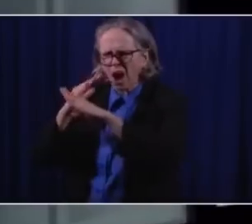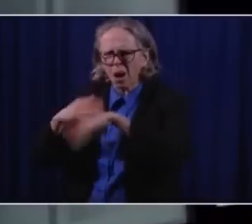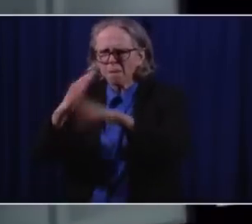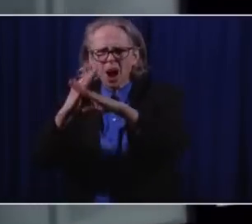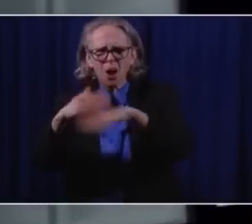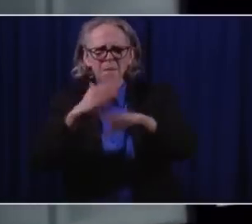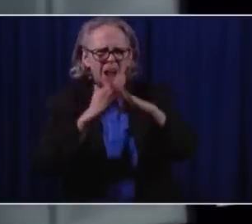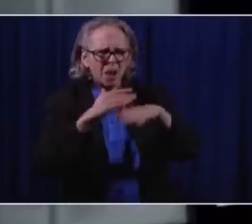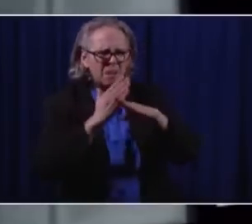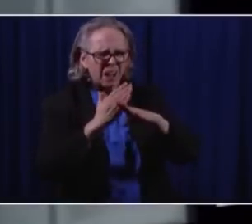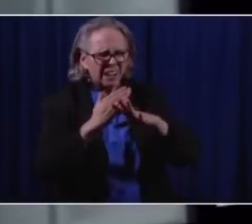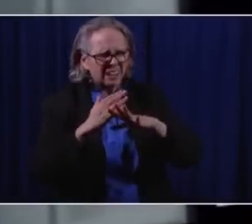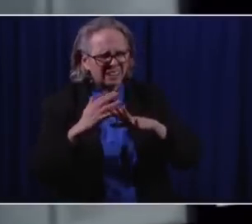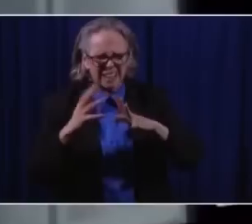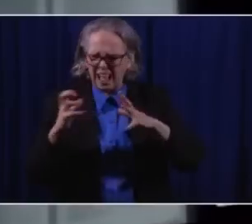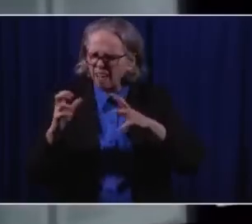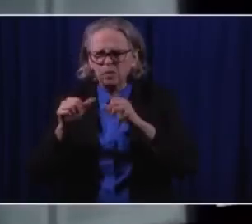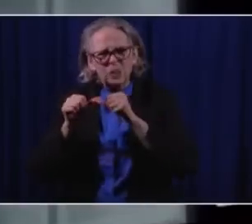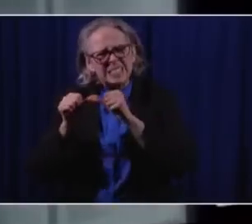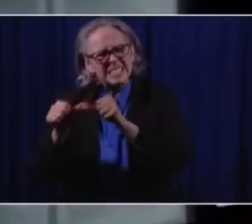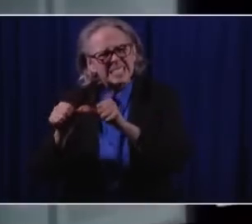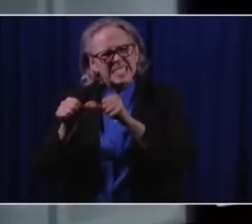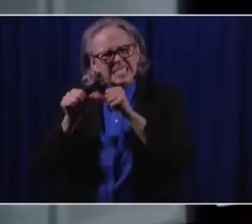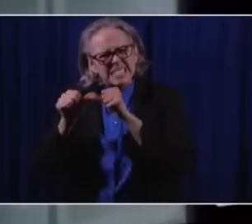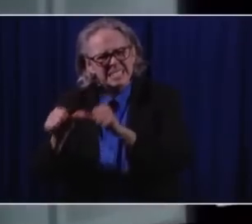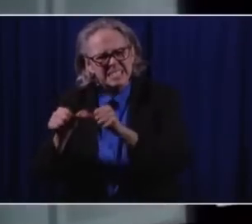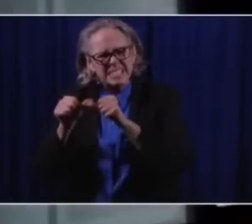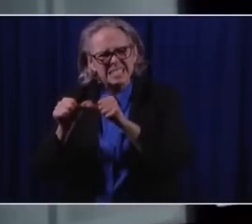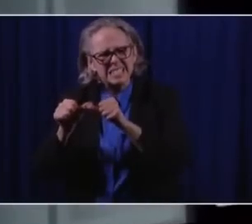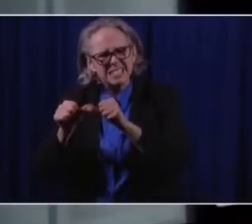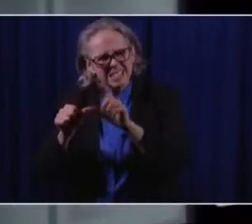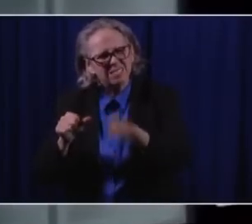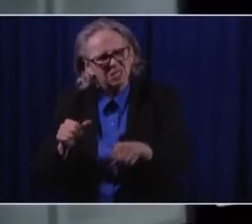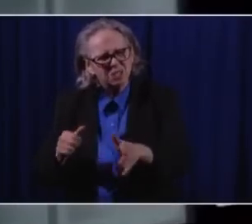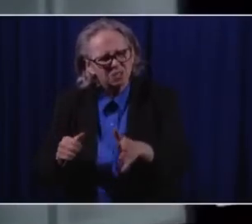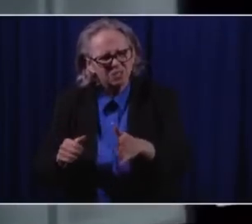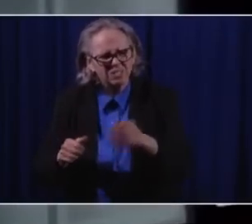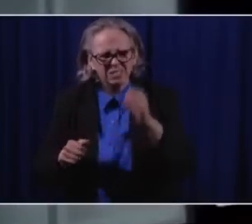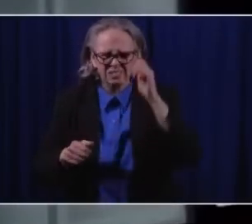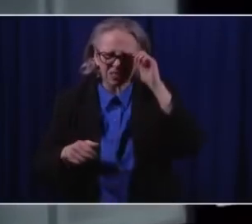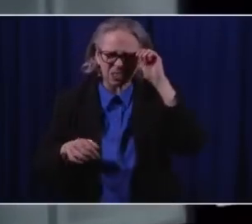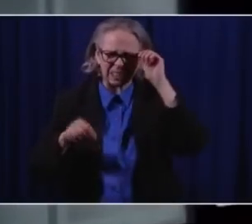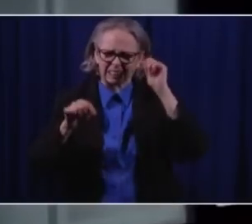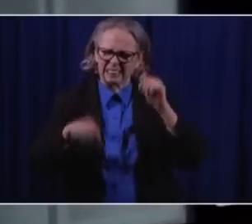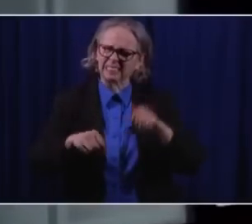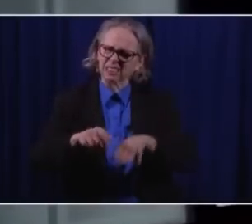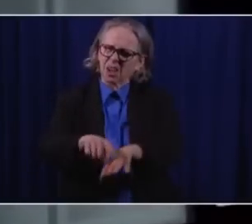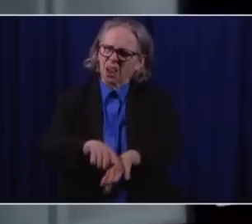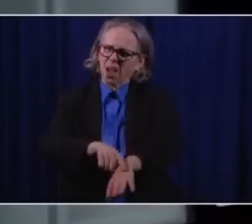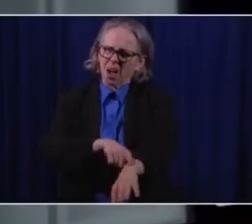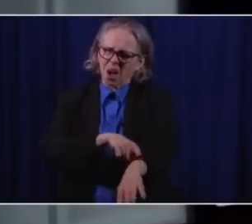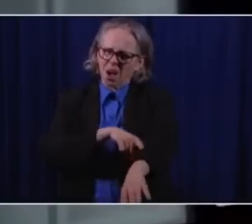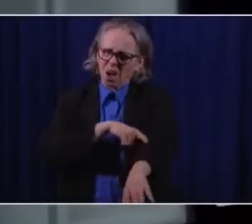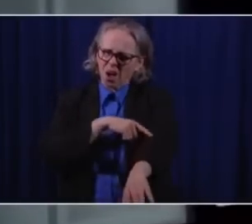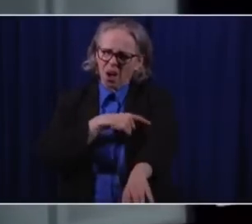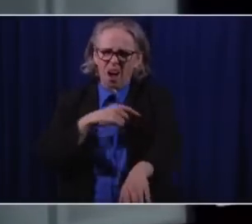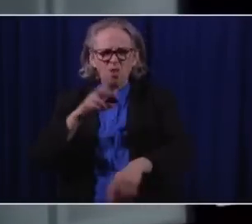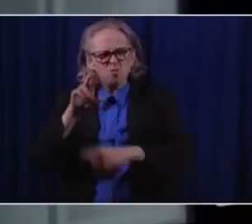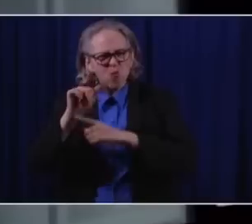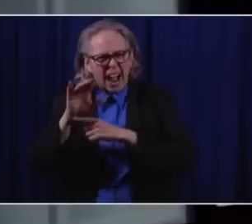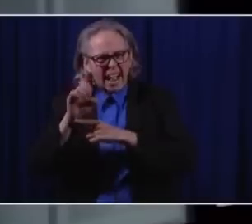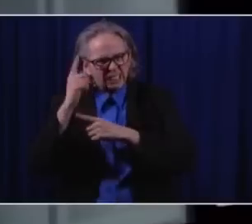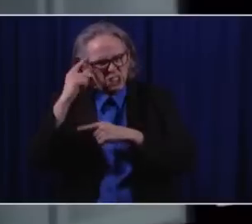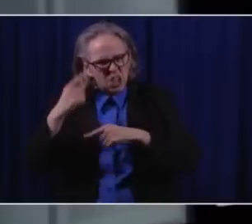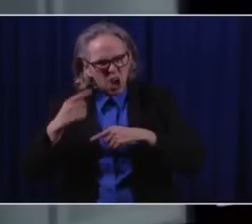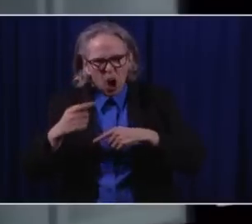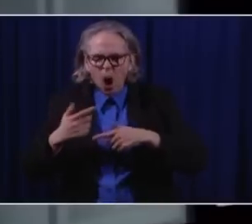is happening also is we've been in this Iditarod, in this long marathon of a race, and we see the blizzard coming.